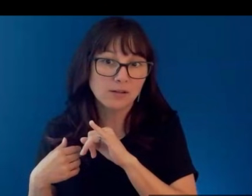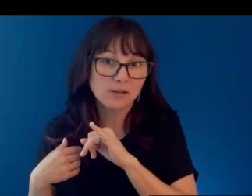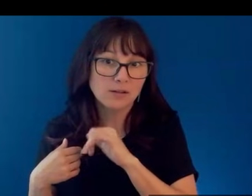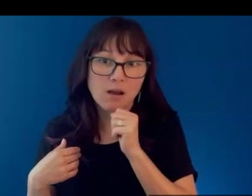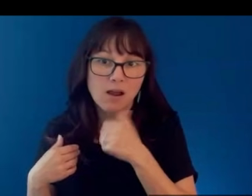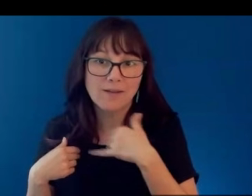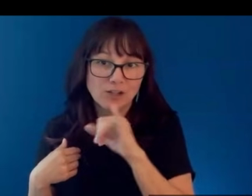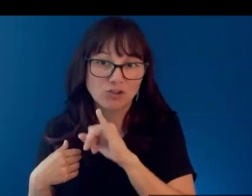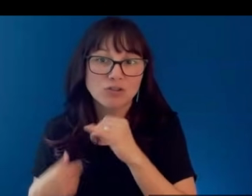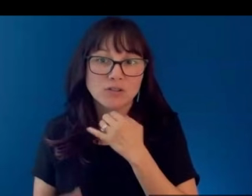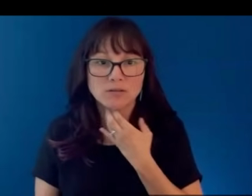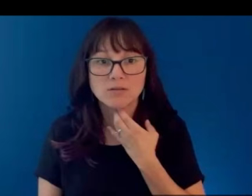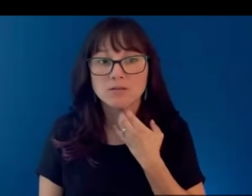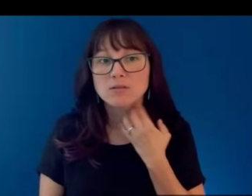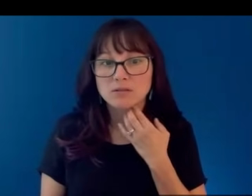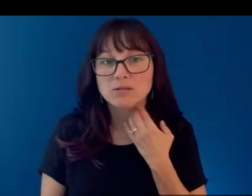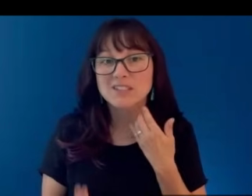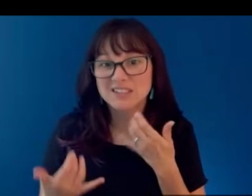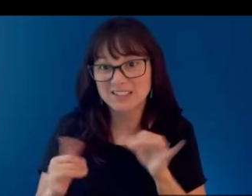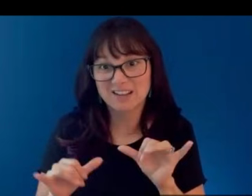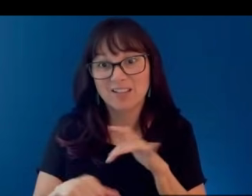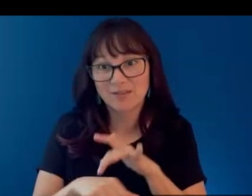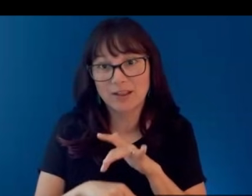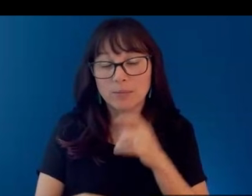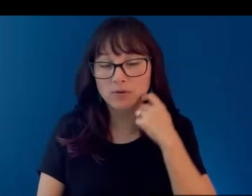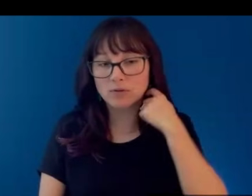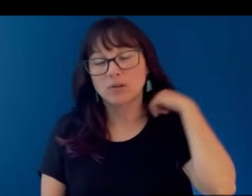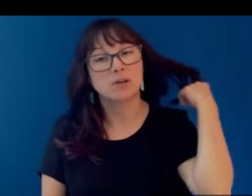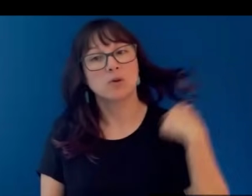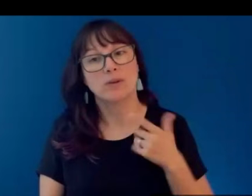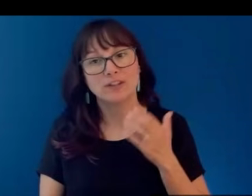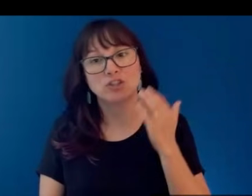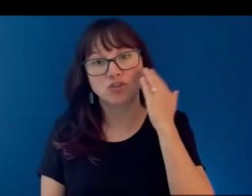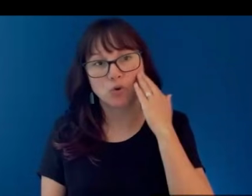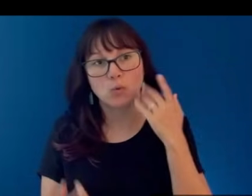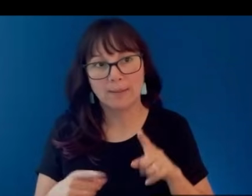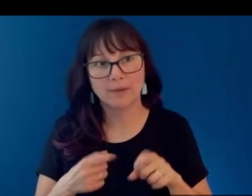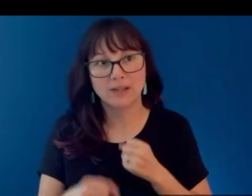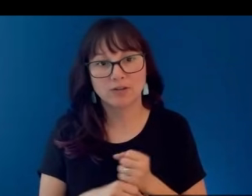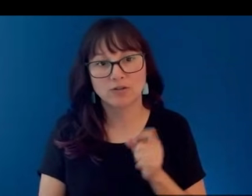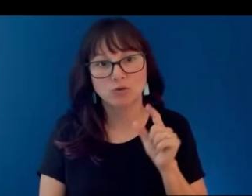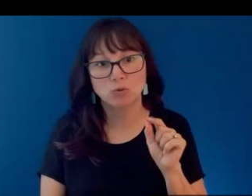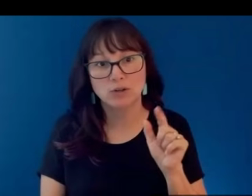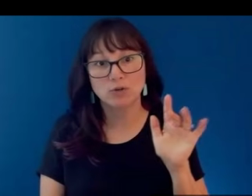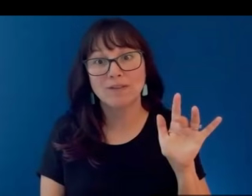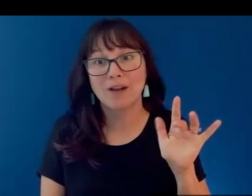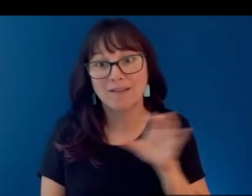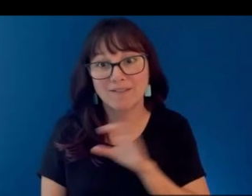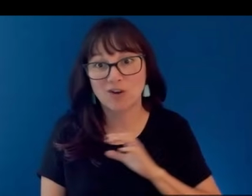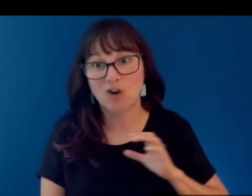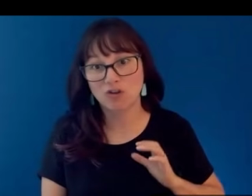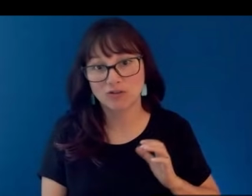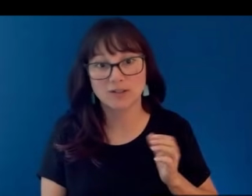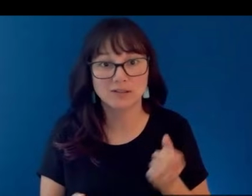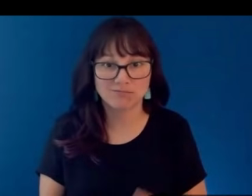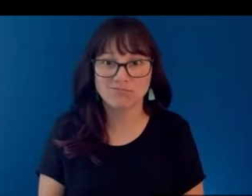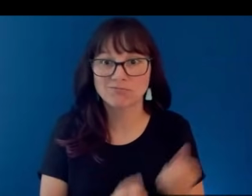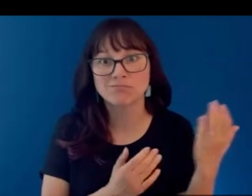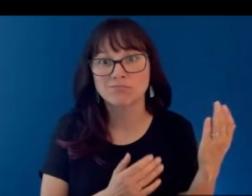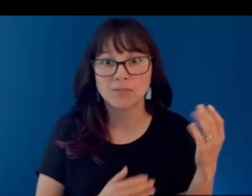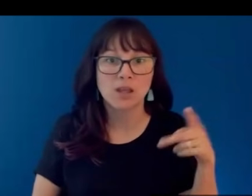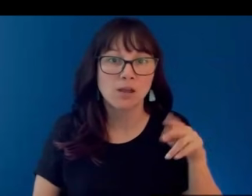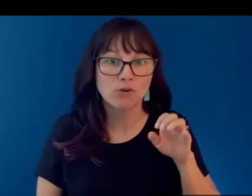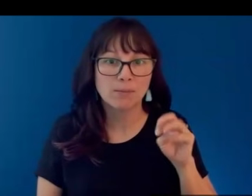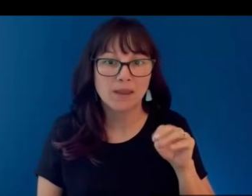Still, there's stuff available. Now, we know what happened. In 2025, Congress eliminated the